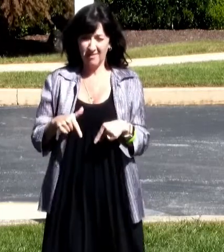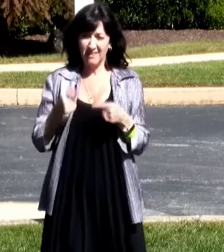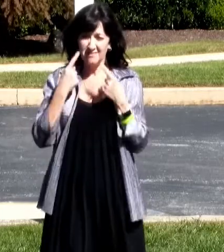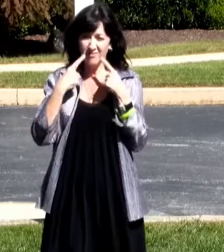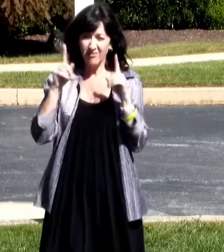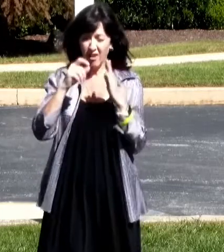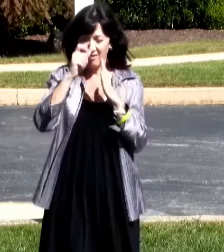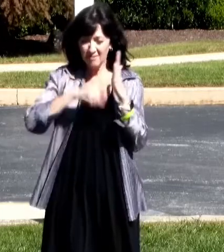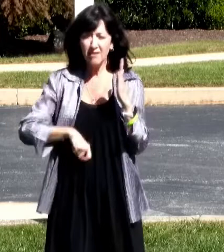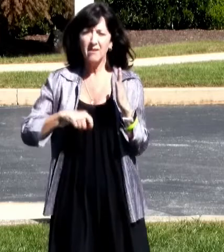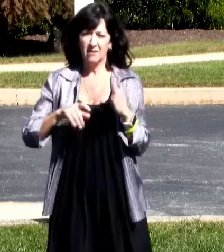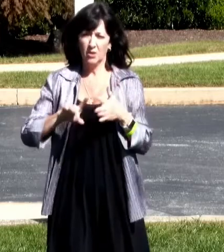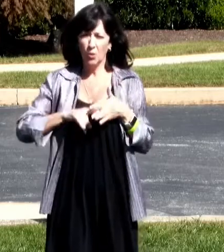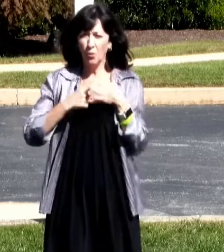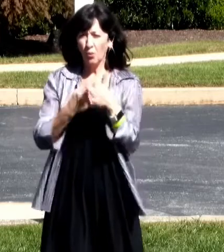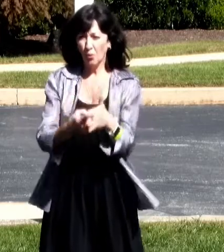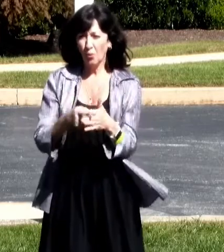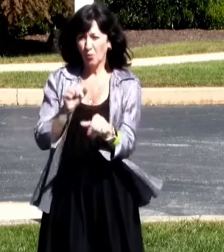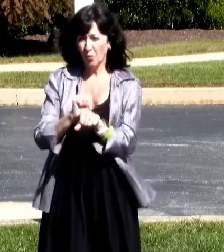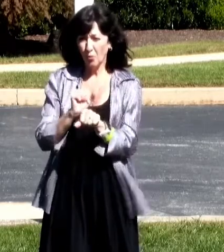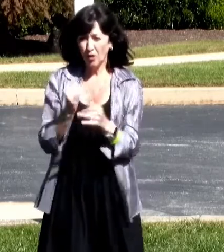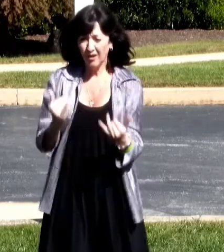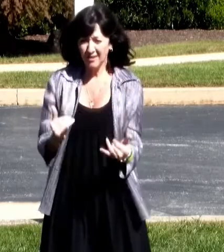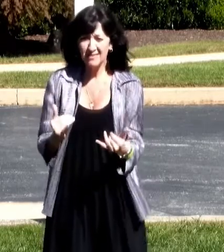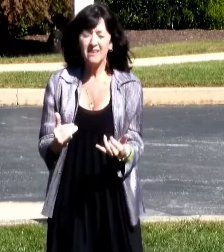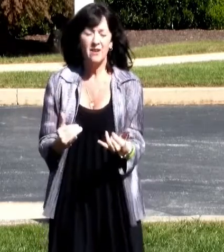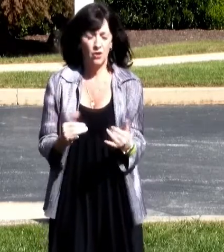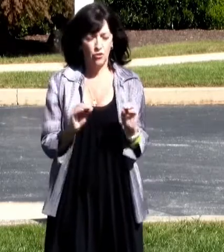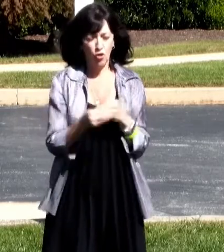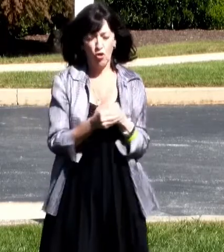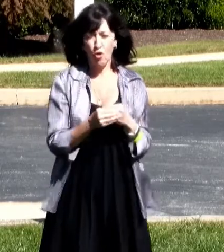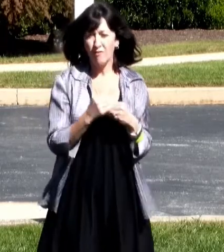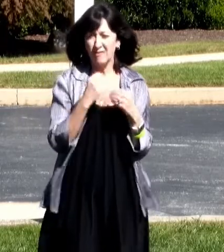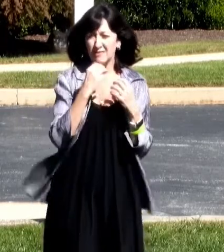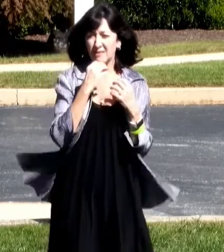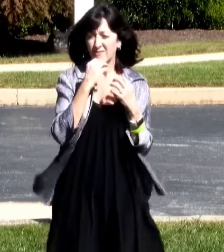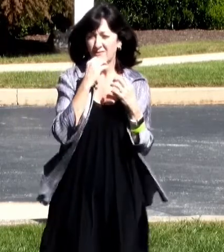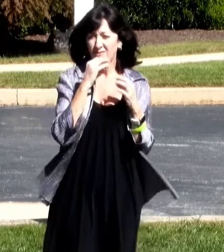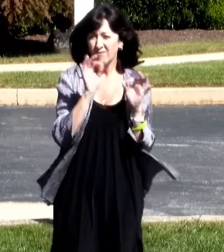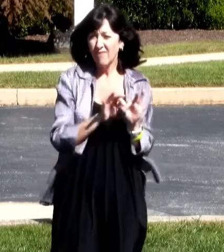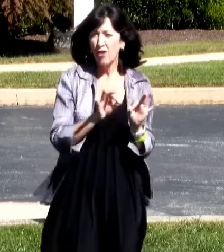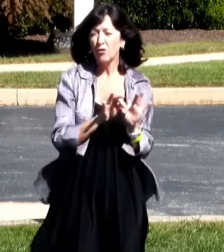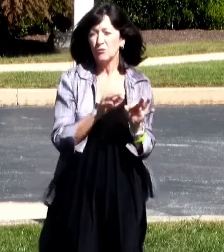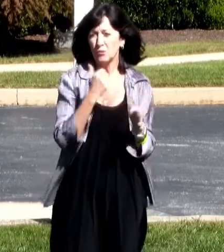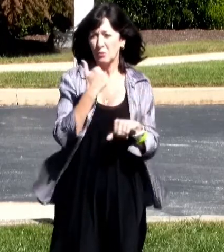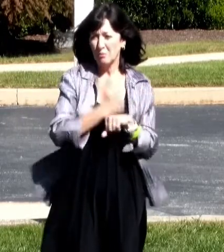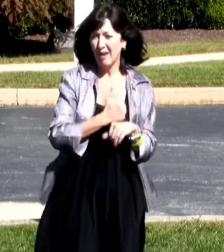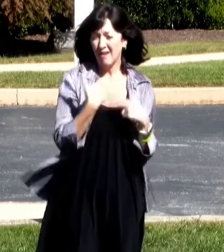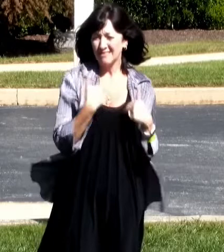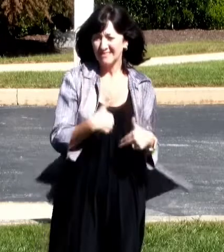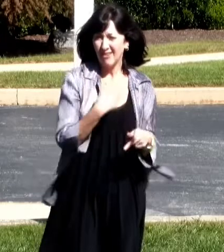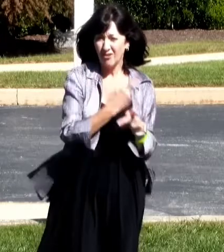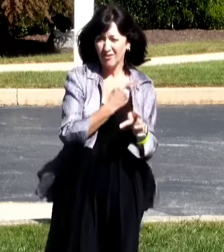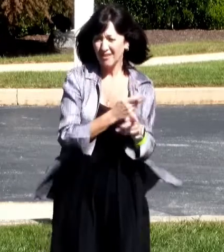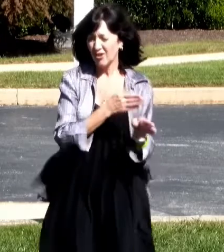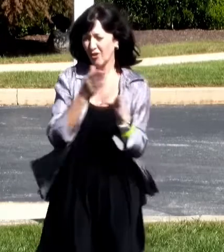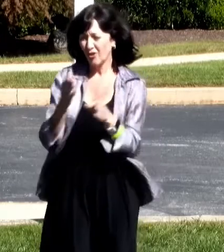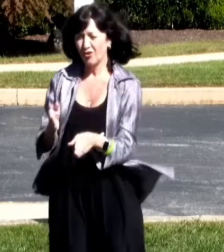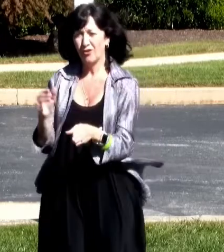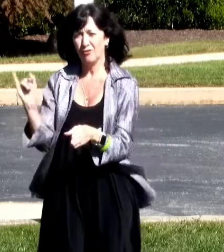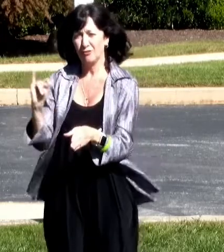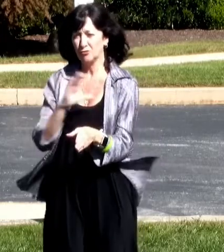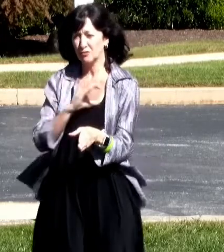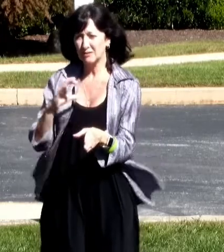the Office of Value-Based Healthcare under the Insurance Commissioner's leadership and continue work with DHSS and the Governor and the